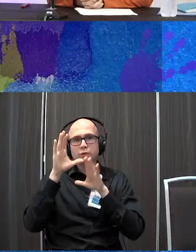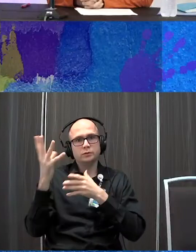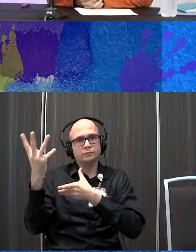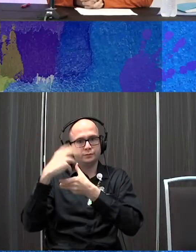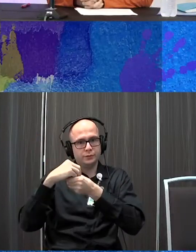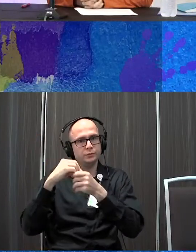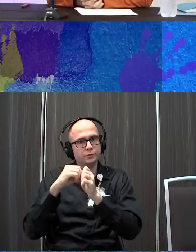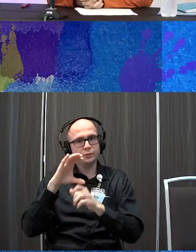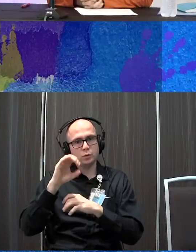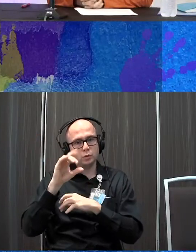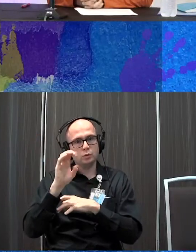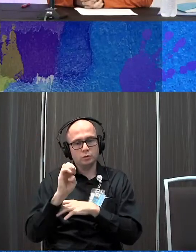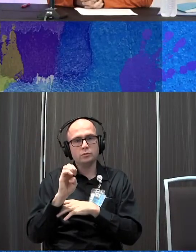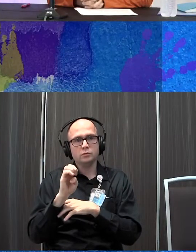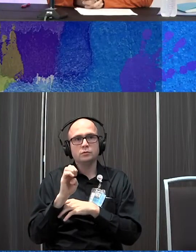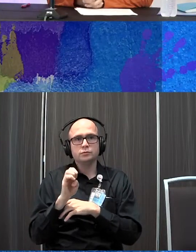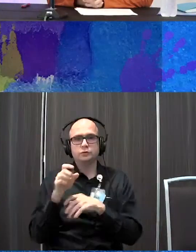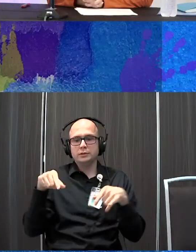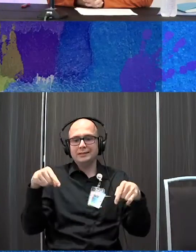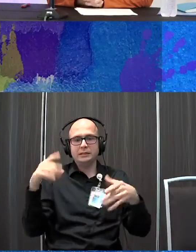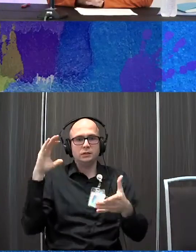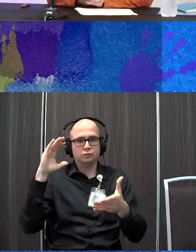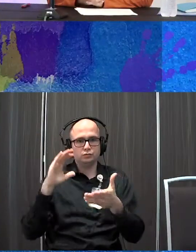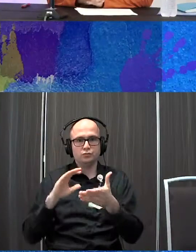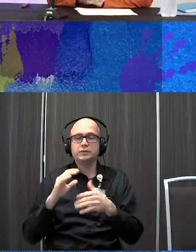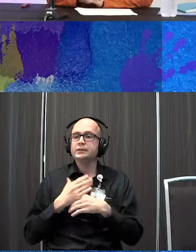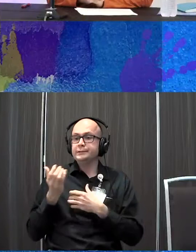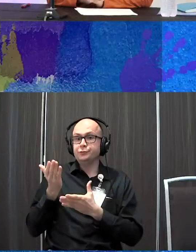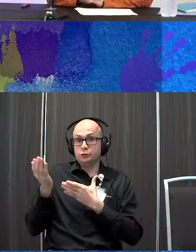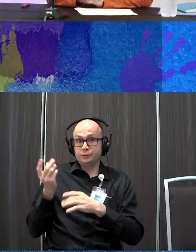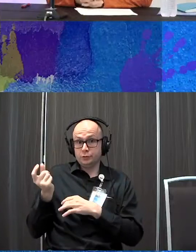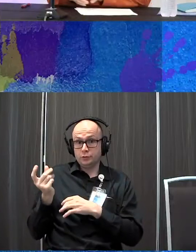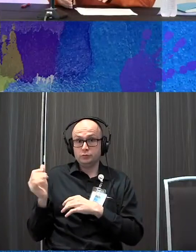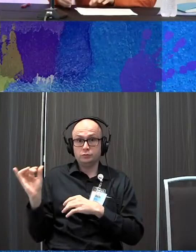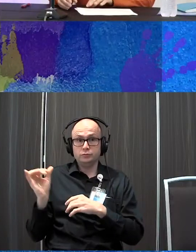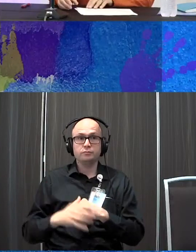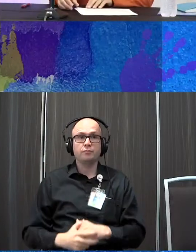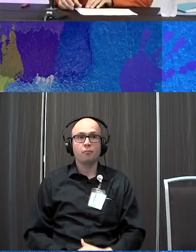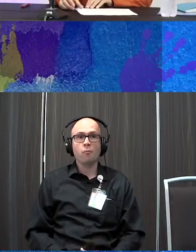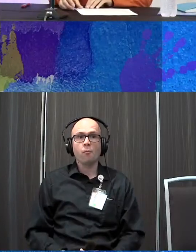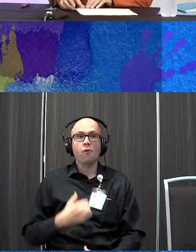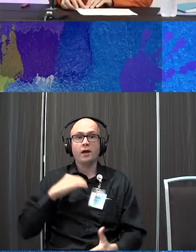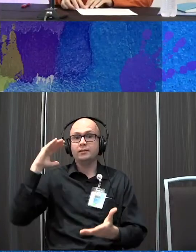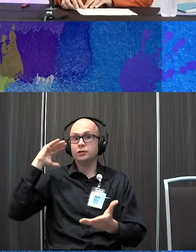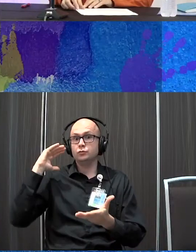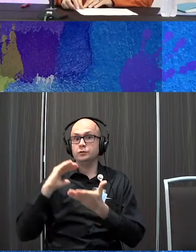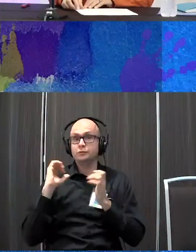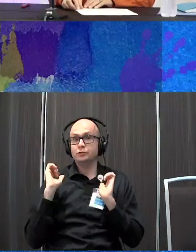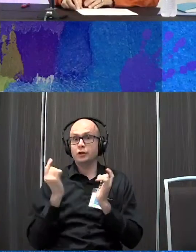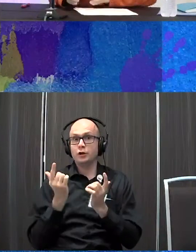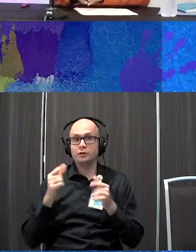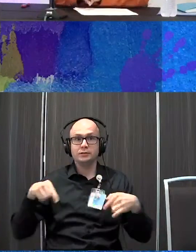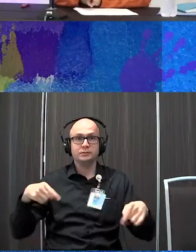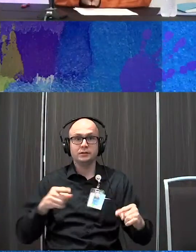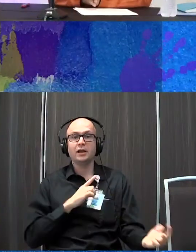Cole reduce his anxiety. He's actually Cole's service dog as well. So I think he reduces all of our anxiety. And I've gotten to